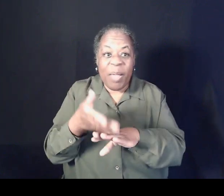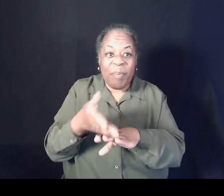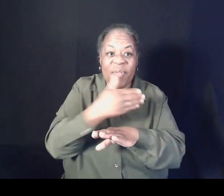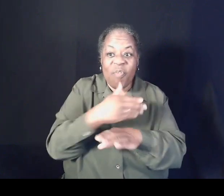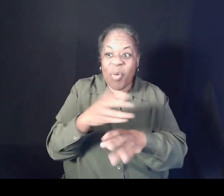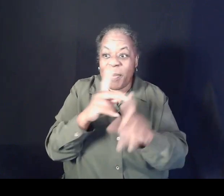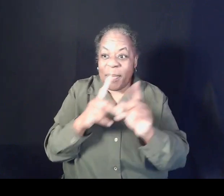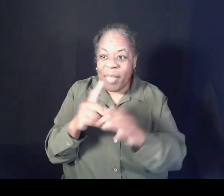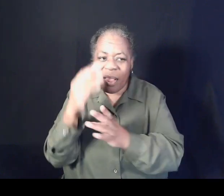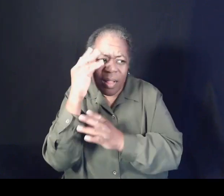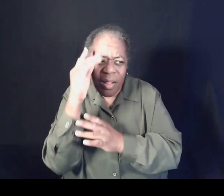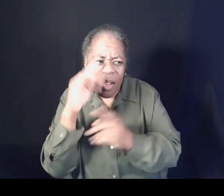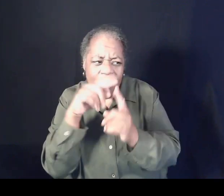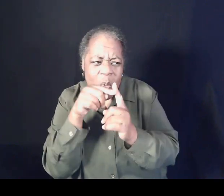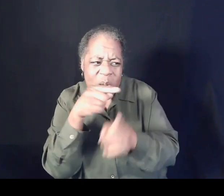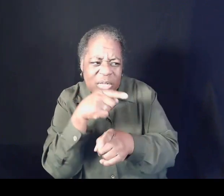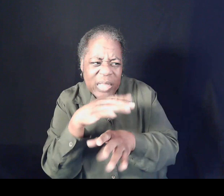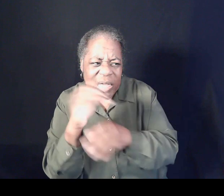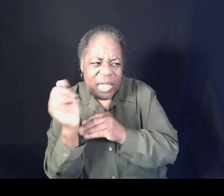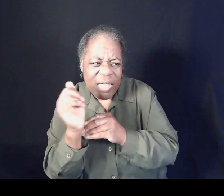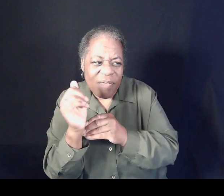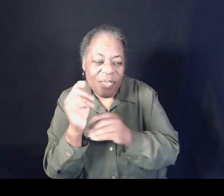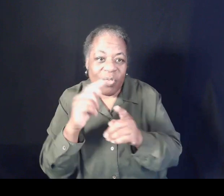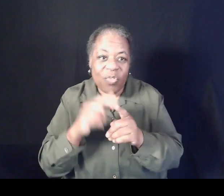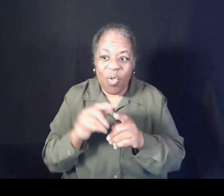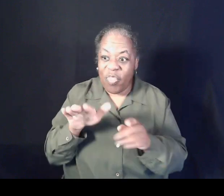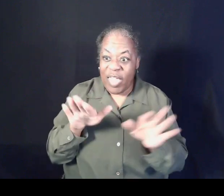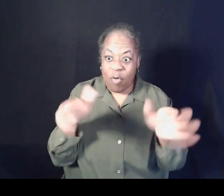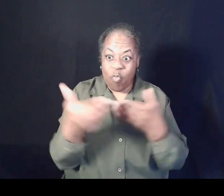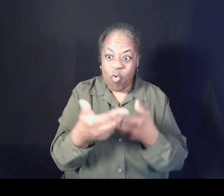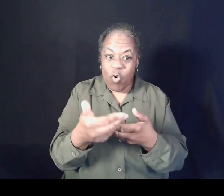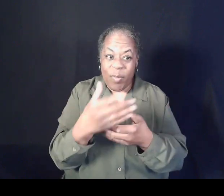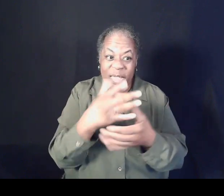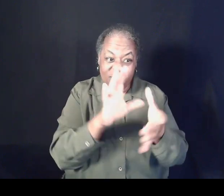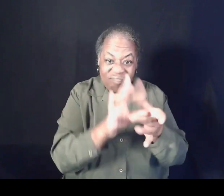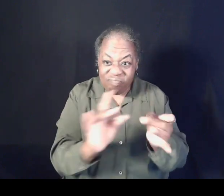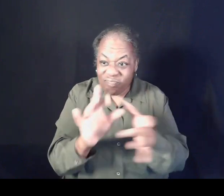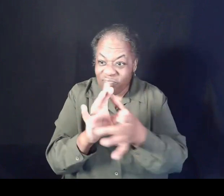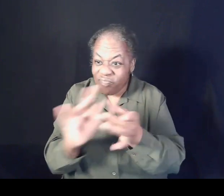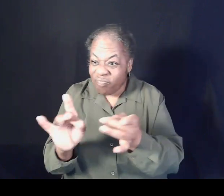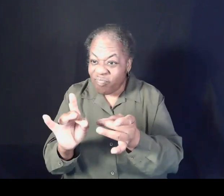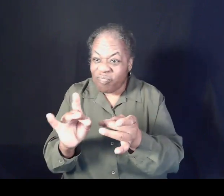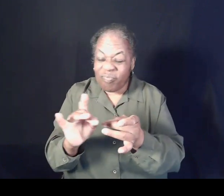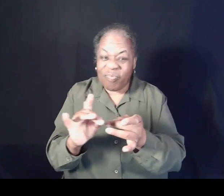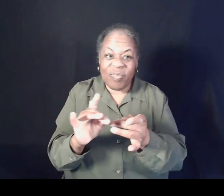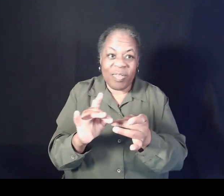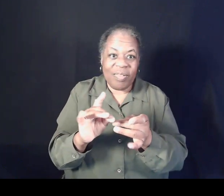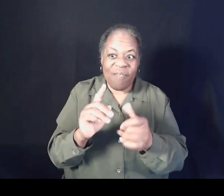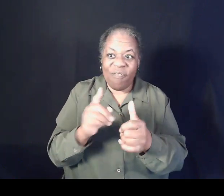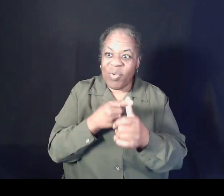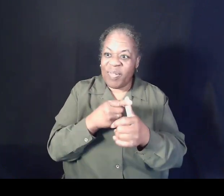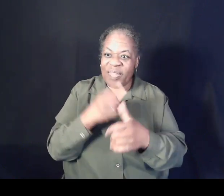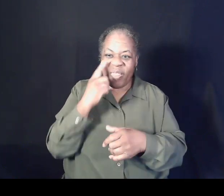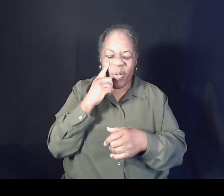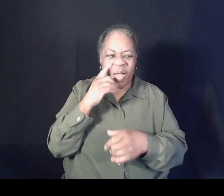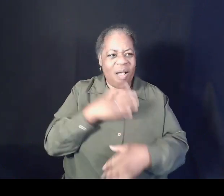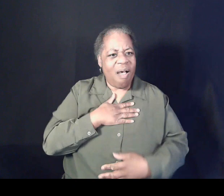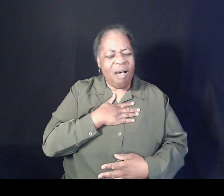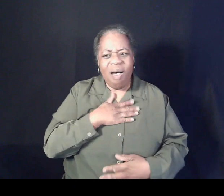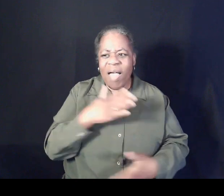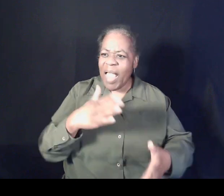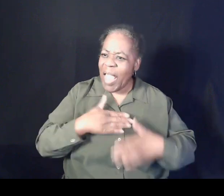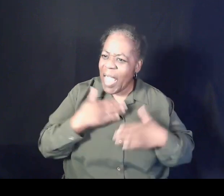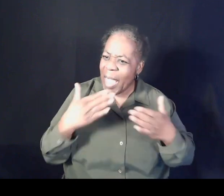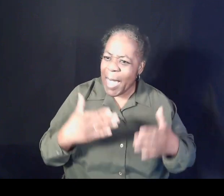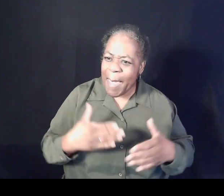leave. And so when he shared in that room I was in, my first thought was genuine happiness for him. He was going to leave